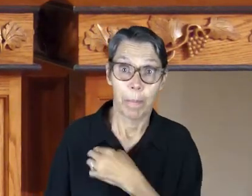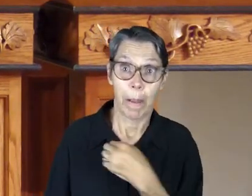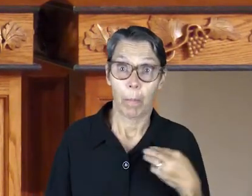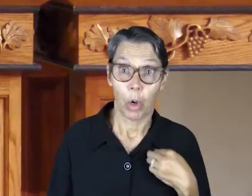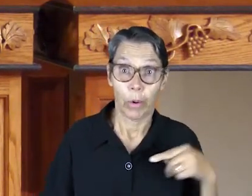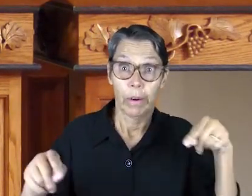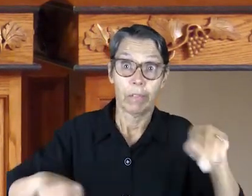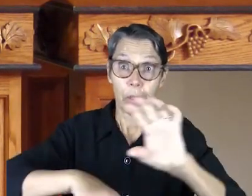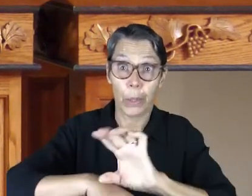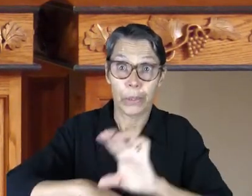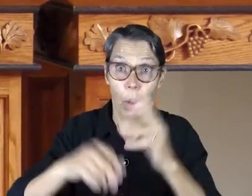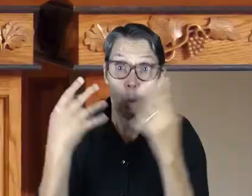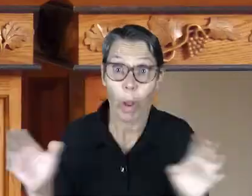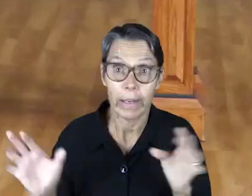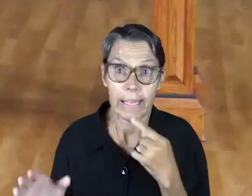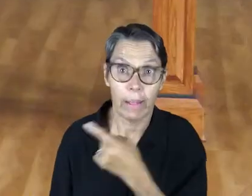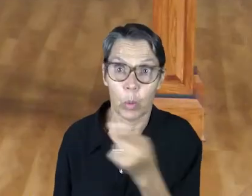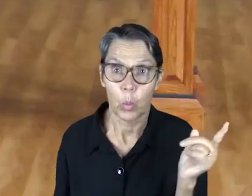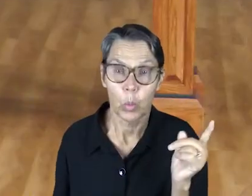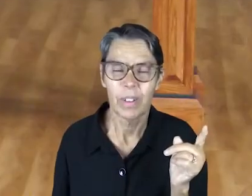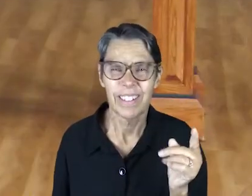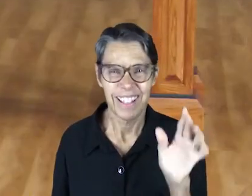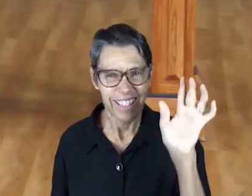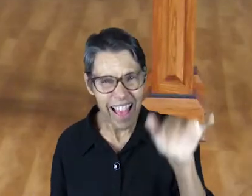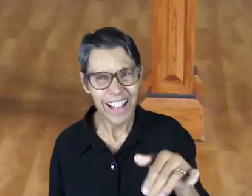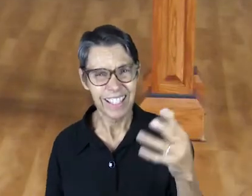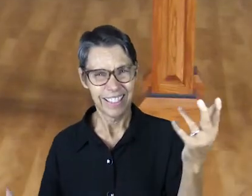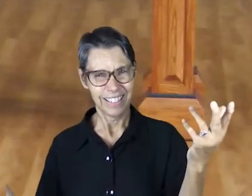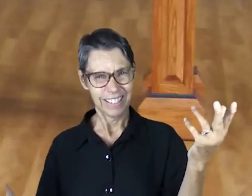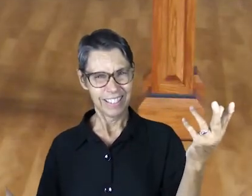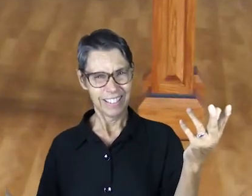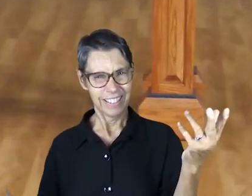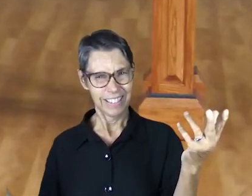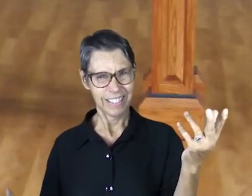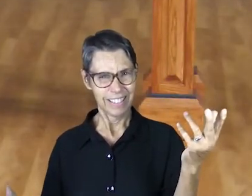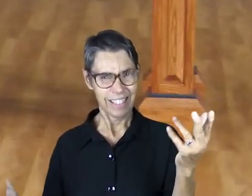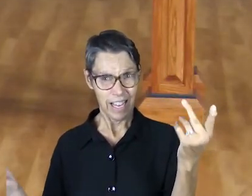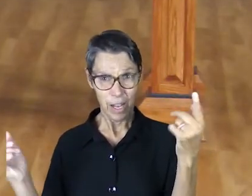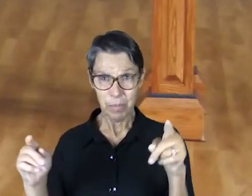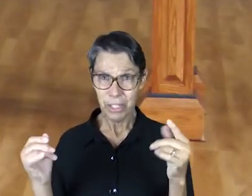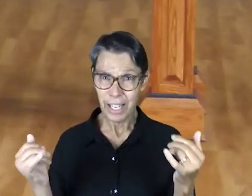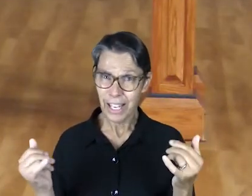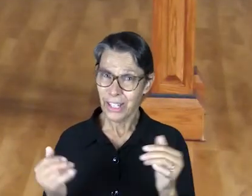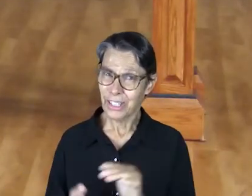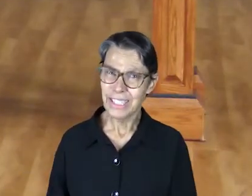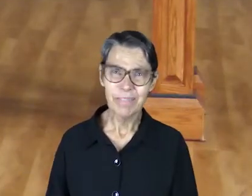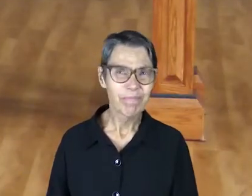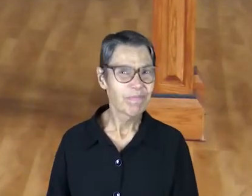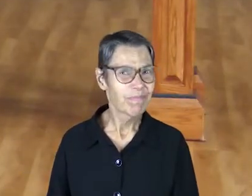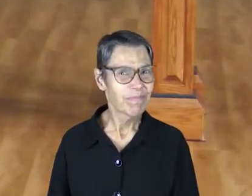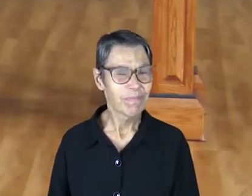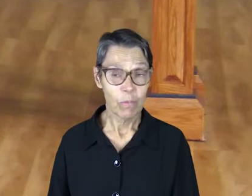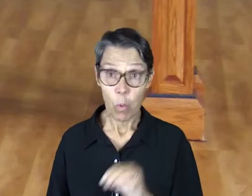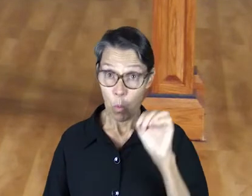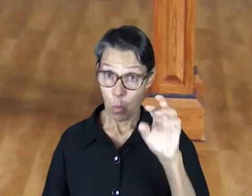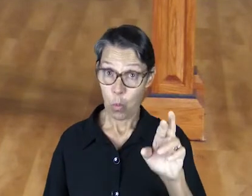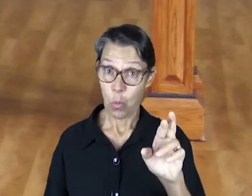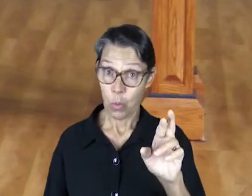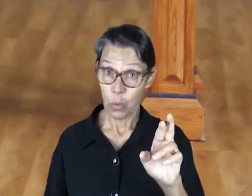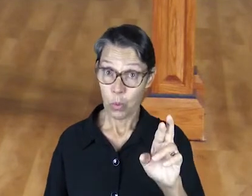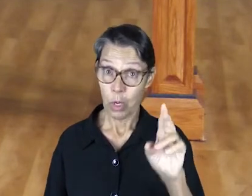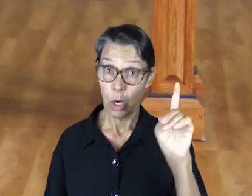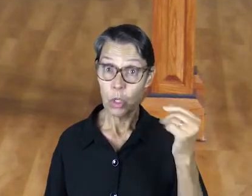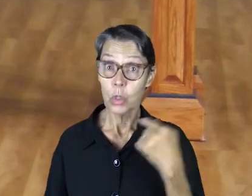become? Or do we perhaps think